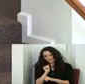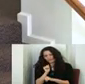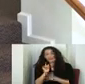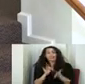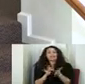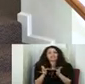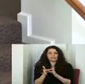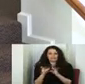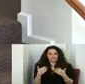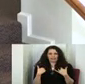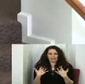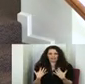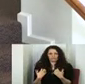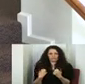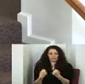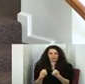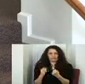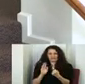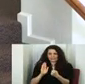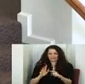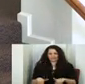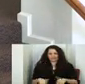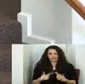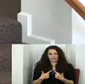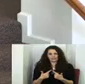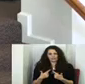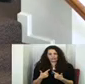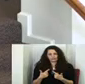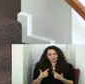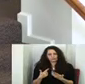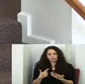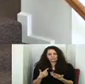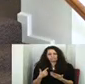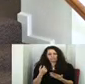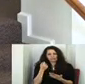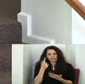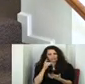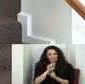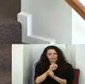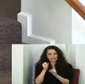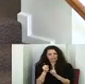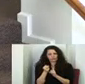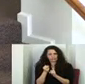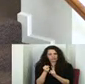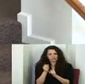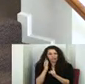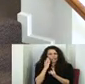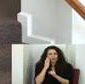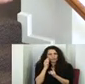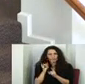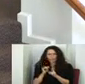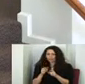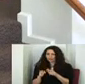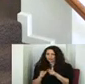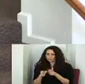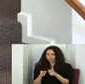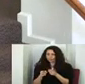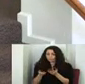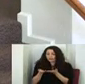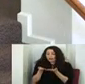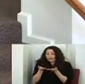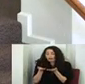had the fortitude of his own life to arrive to a situation where he knew that the control, whilst it may have been offered to